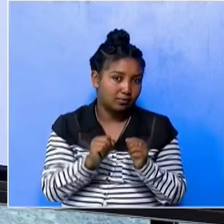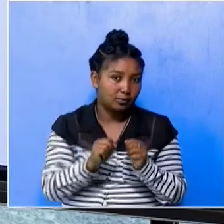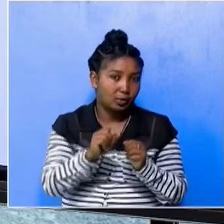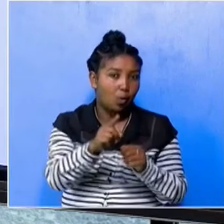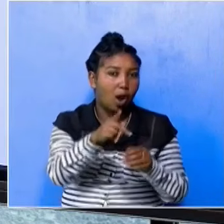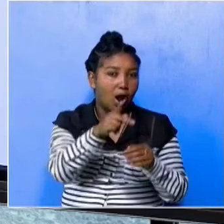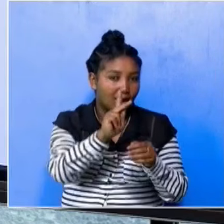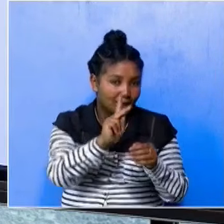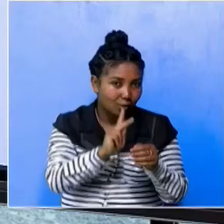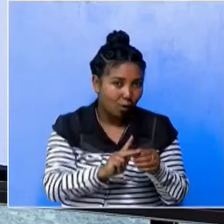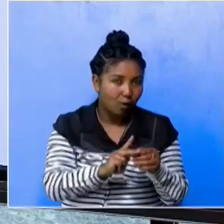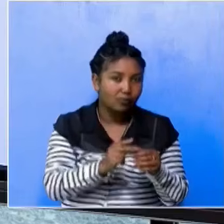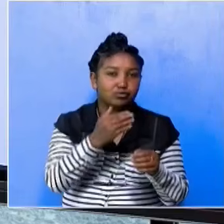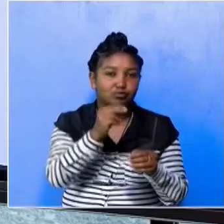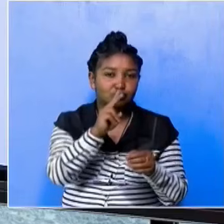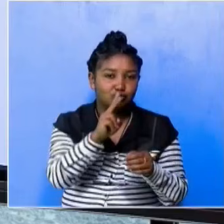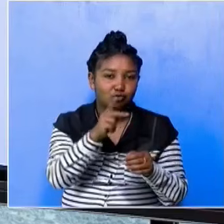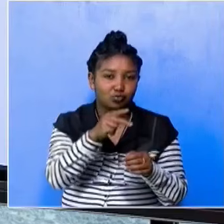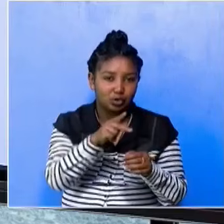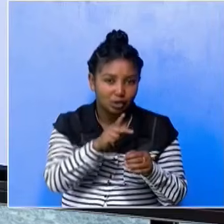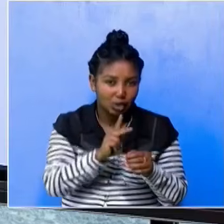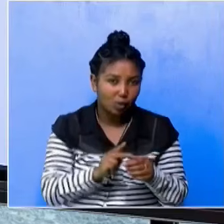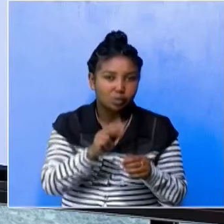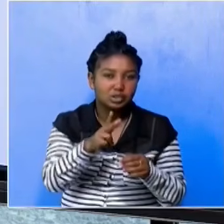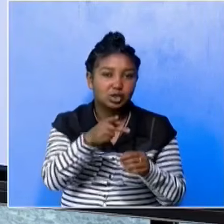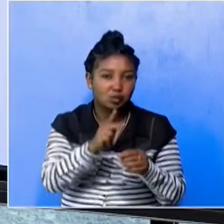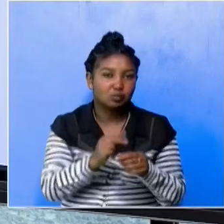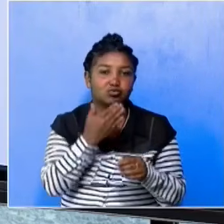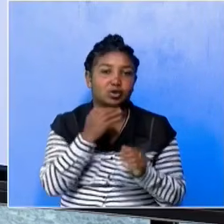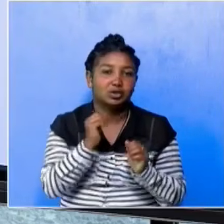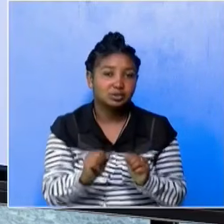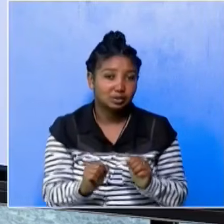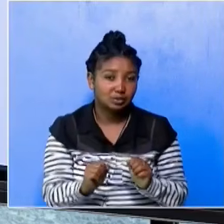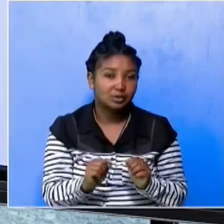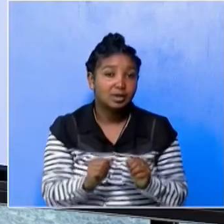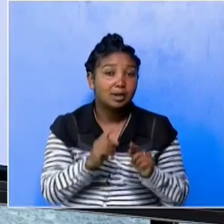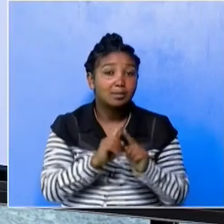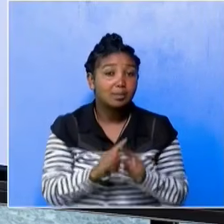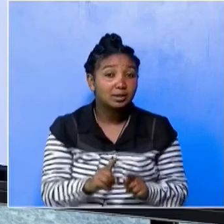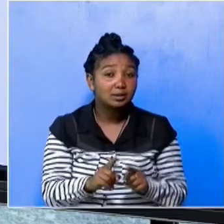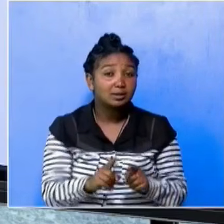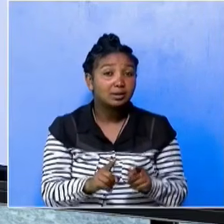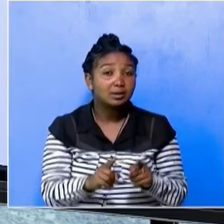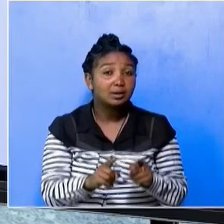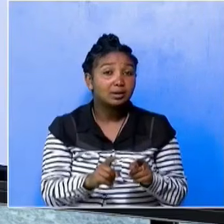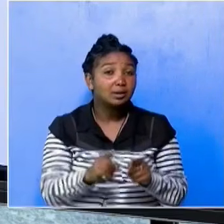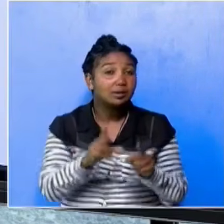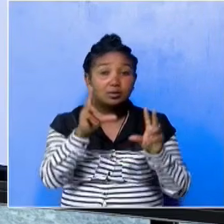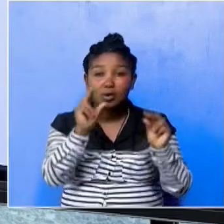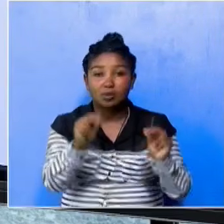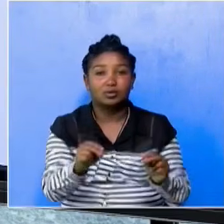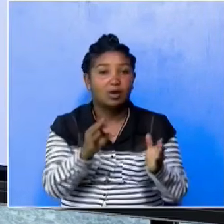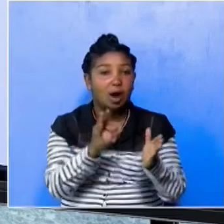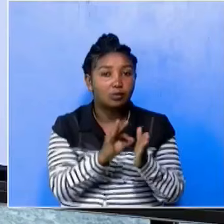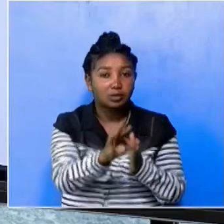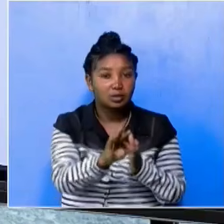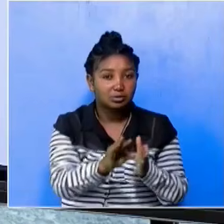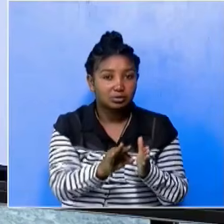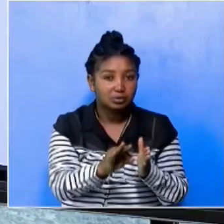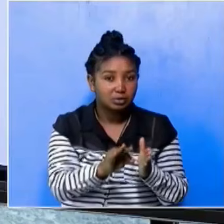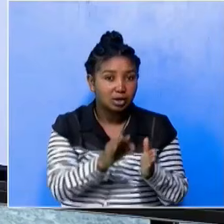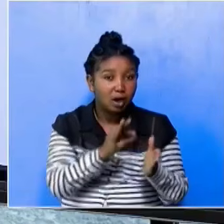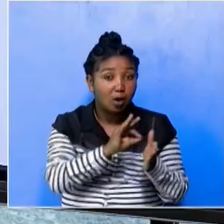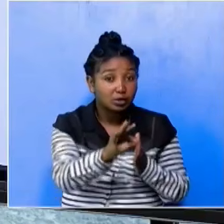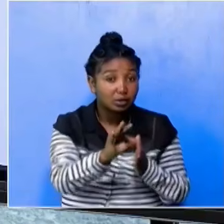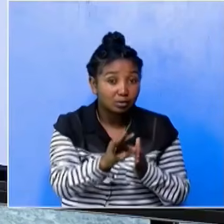1 kilo, 2 kilo, 3 kilo of sugar. But still, we're not counting the sugar. We're